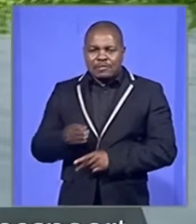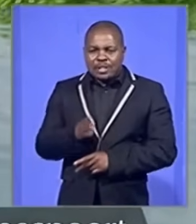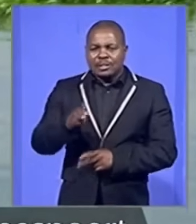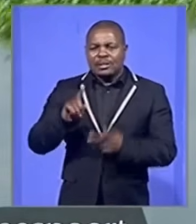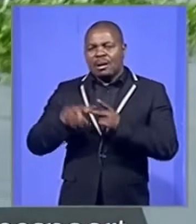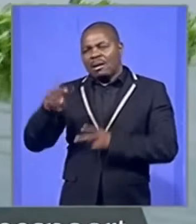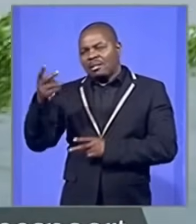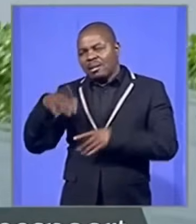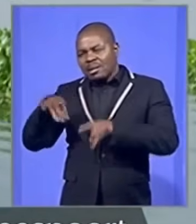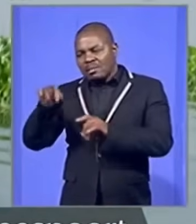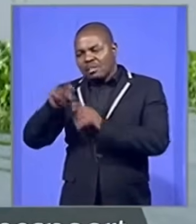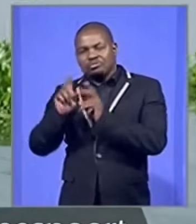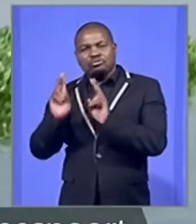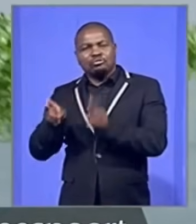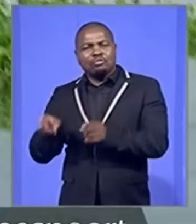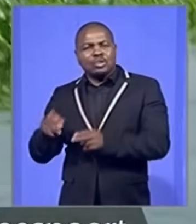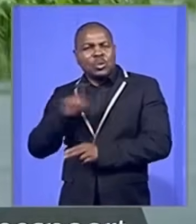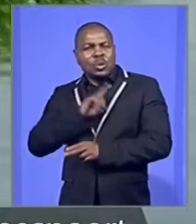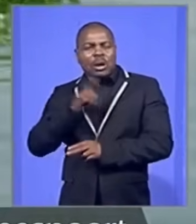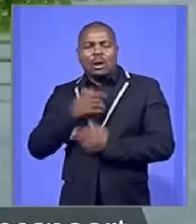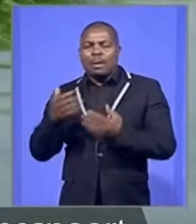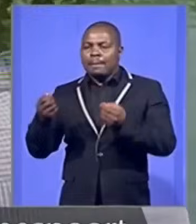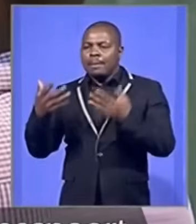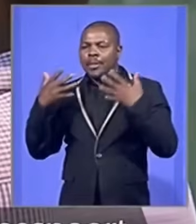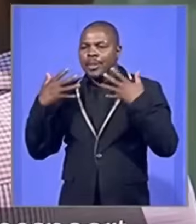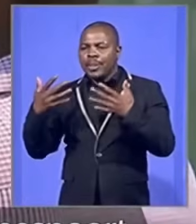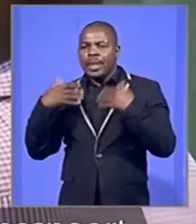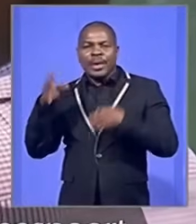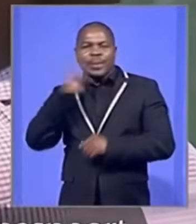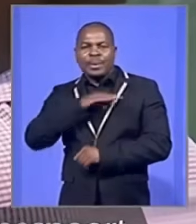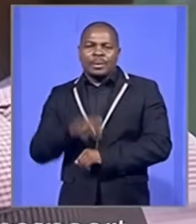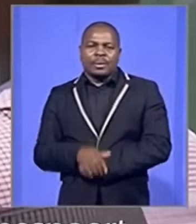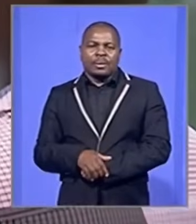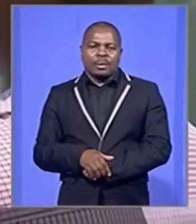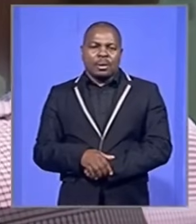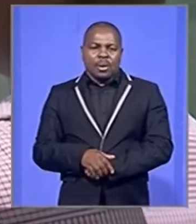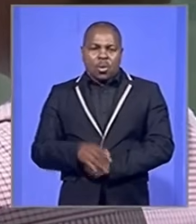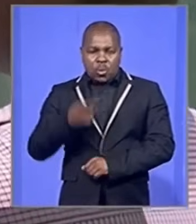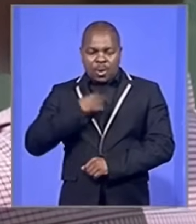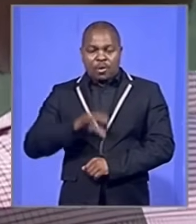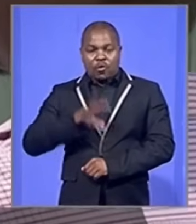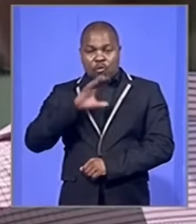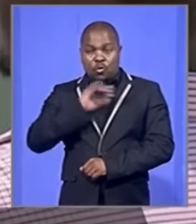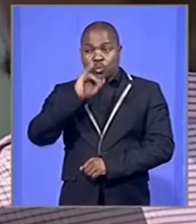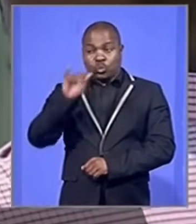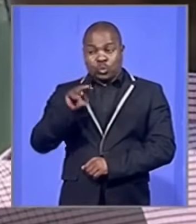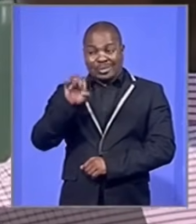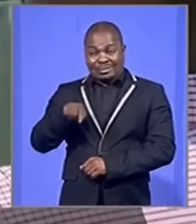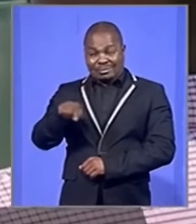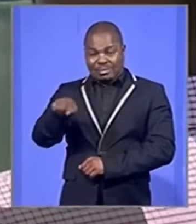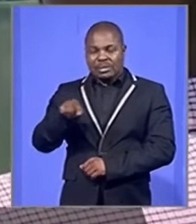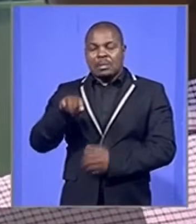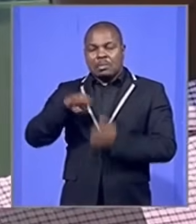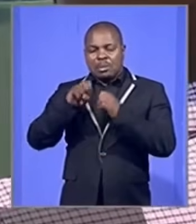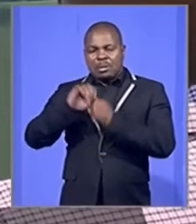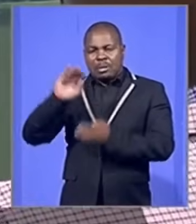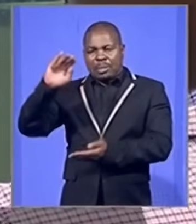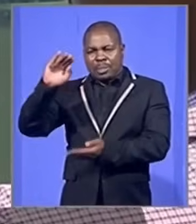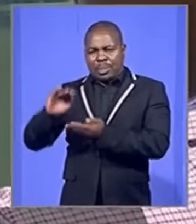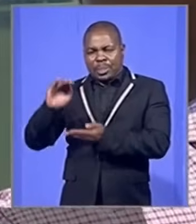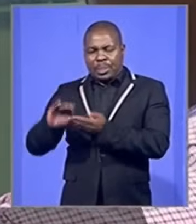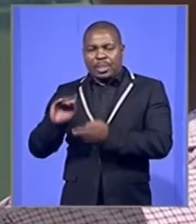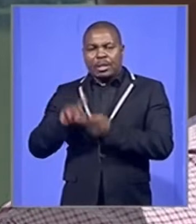dingwe tsa mo metsing ka ntlha ya tlhaelo ya mowa o phepa. We will confidently say that in June the problem will have subsided, and the strategy that we have